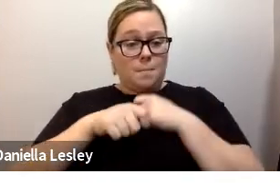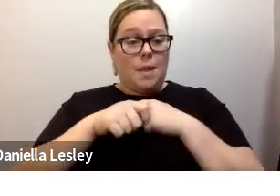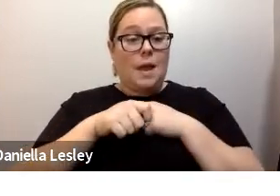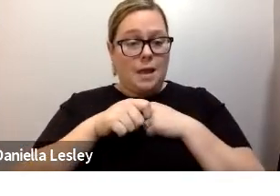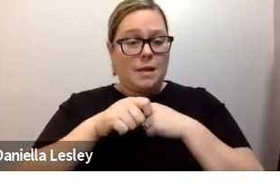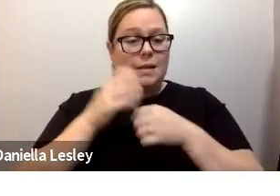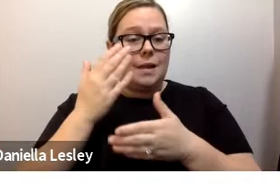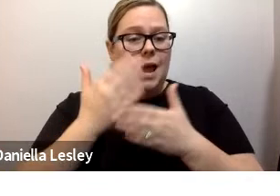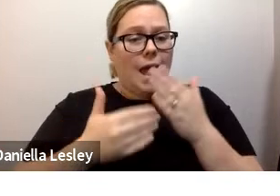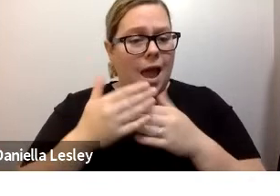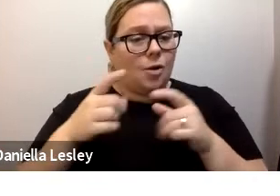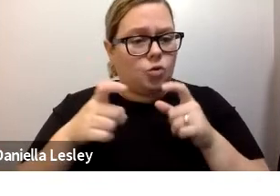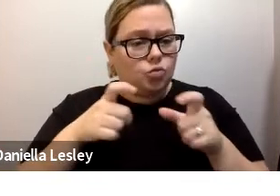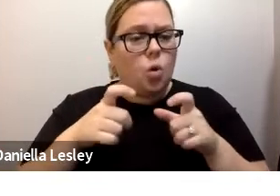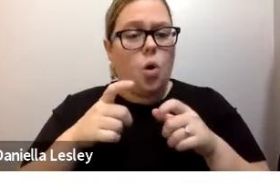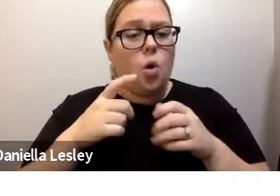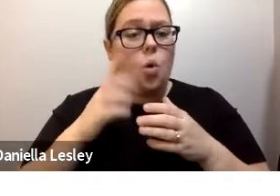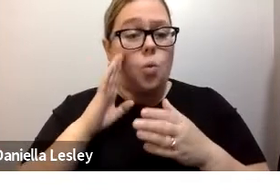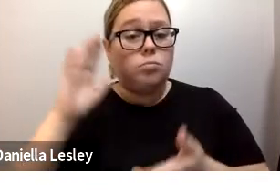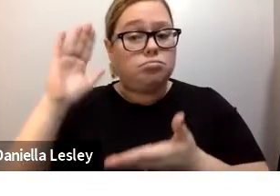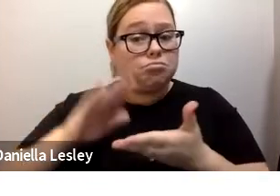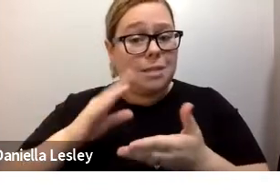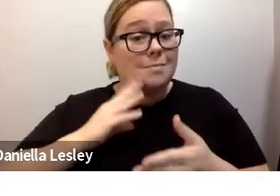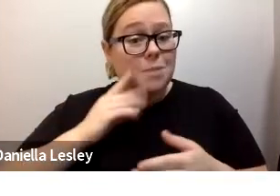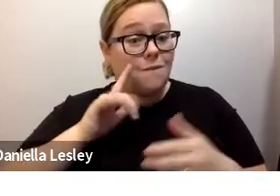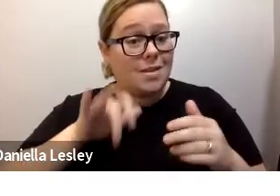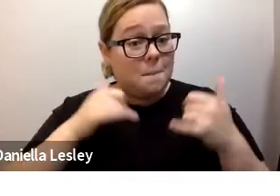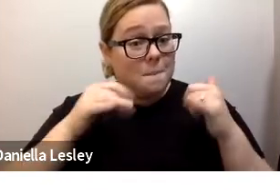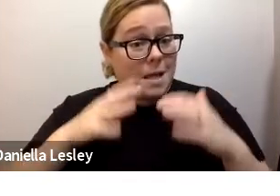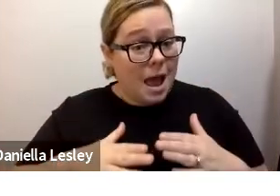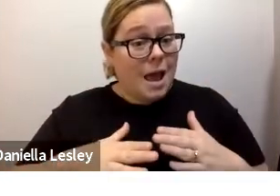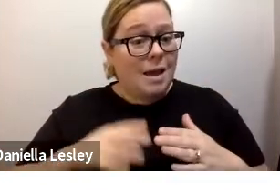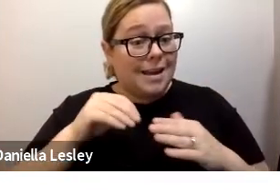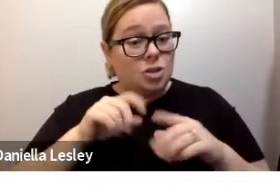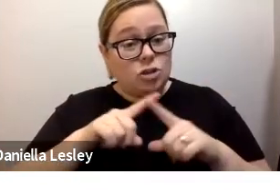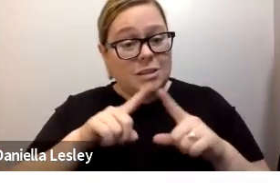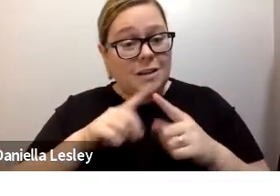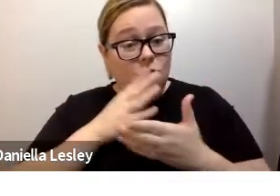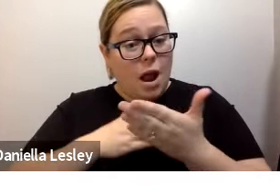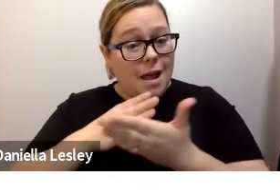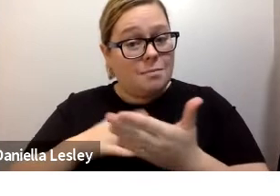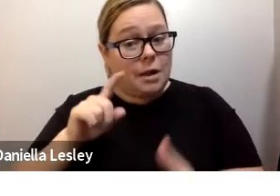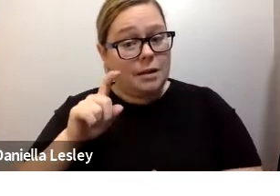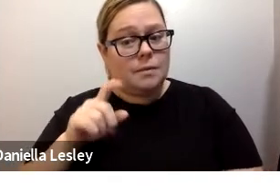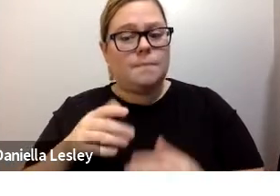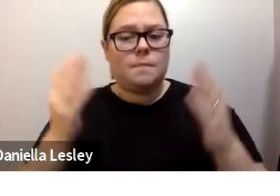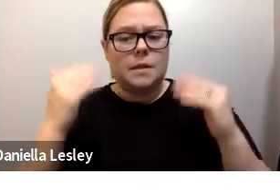video game, would it diminish the experience for the player in a few different aspects? Next slide, please.